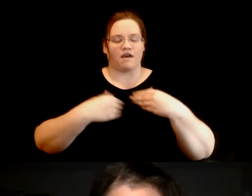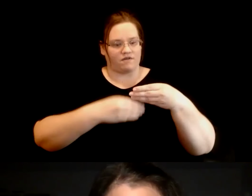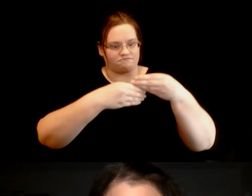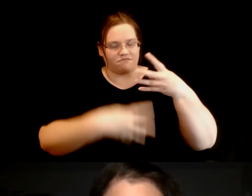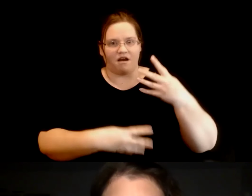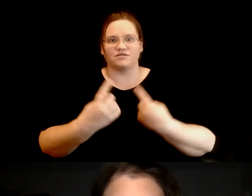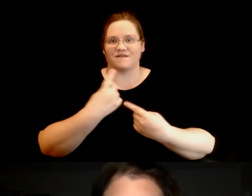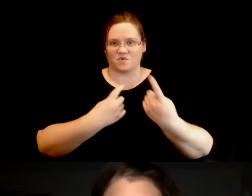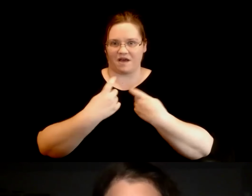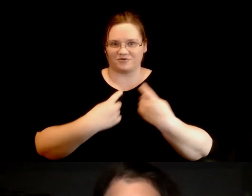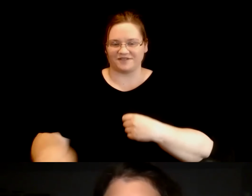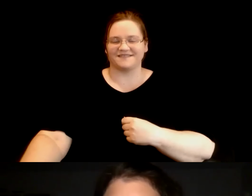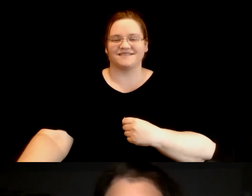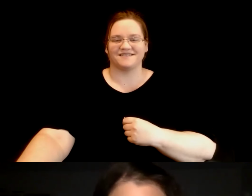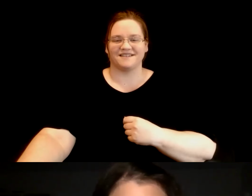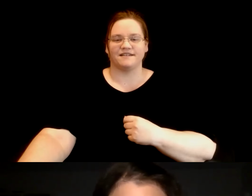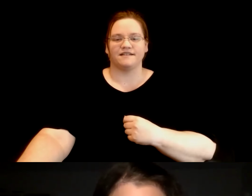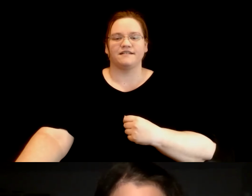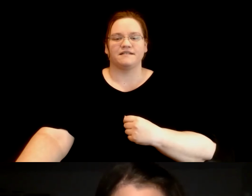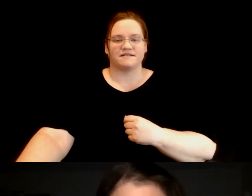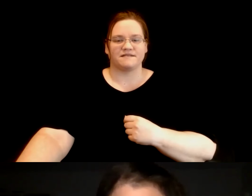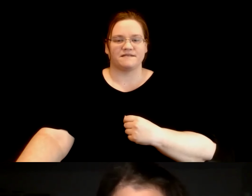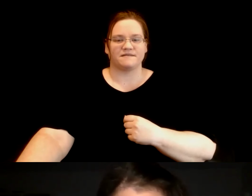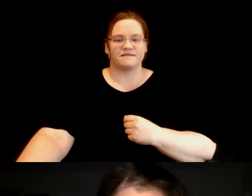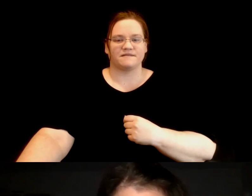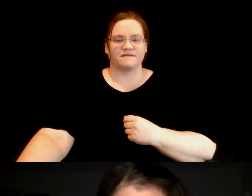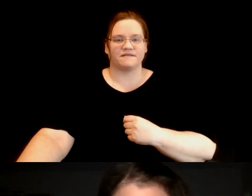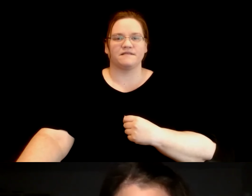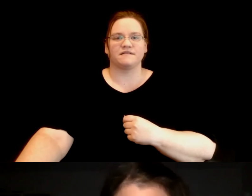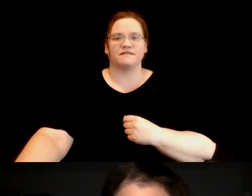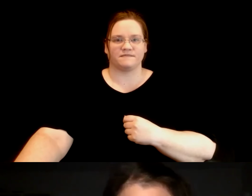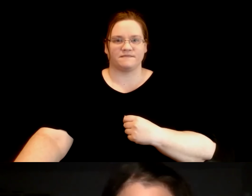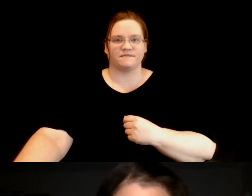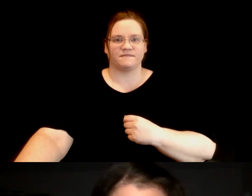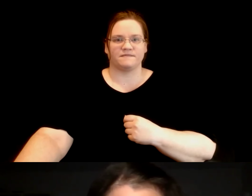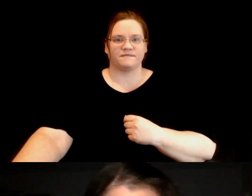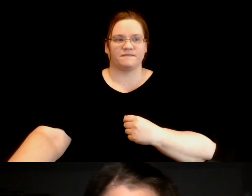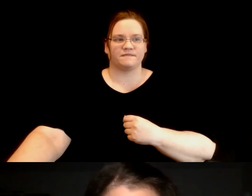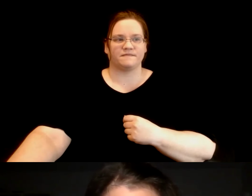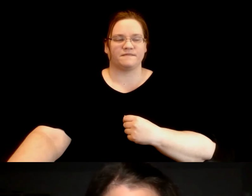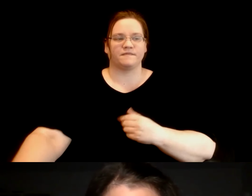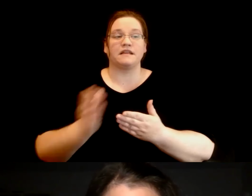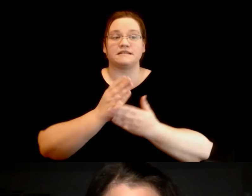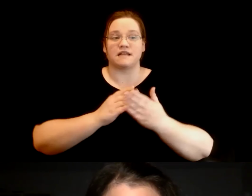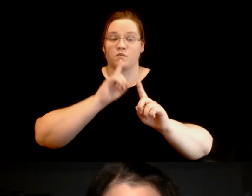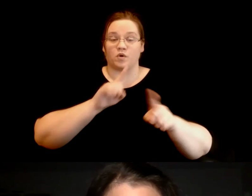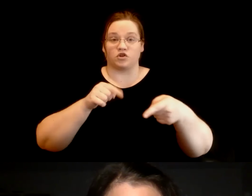questions. Some of the questions weren't really kind of answered during your presentation, so I might skip over those. And